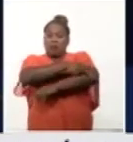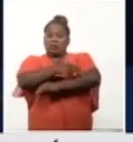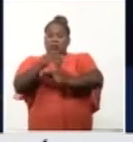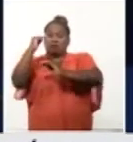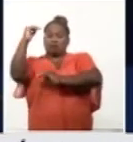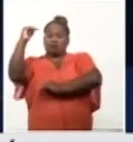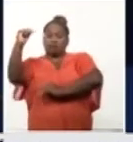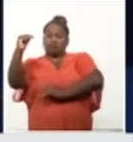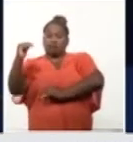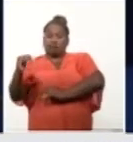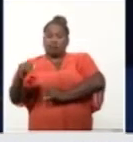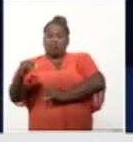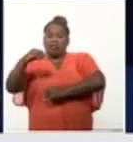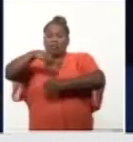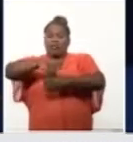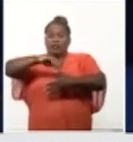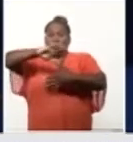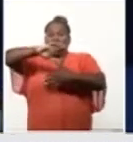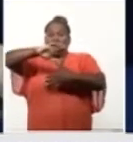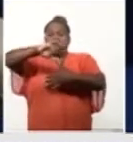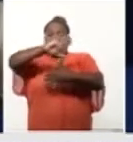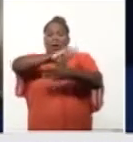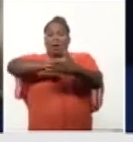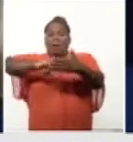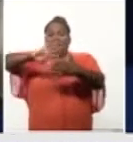of the Americas.